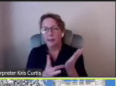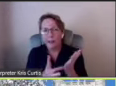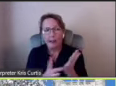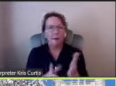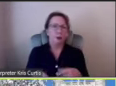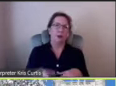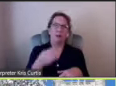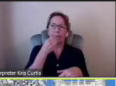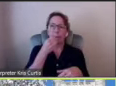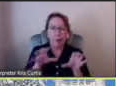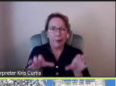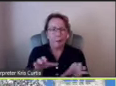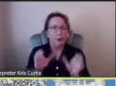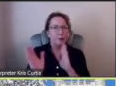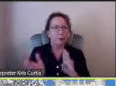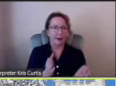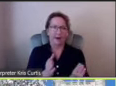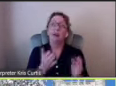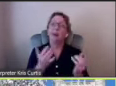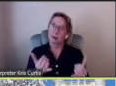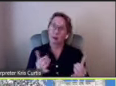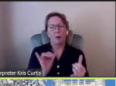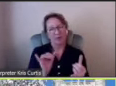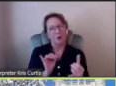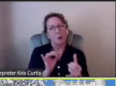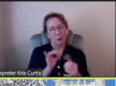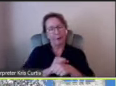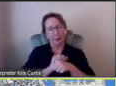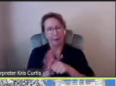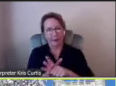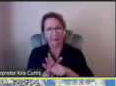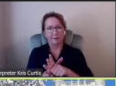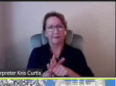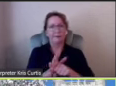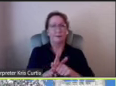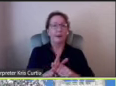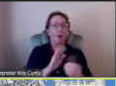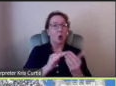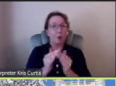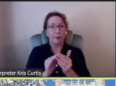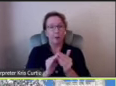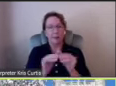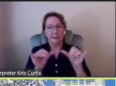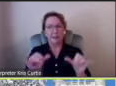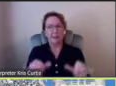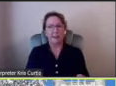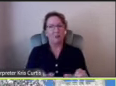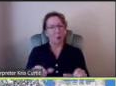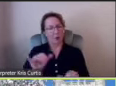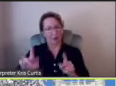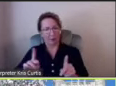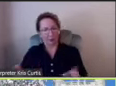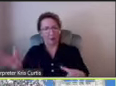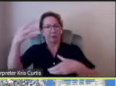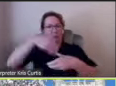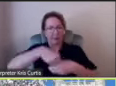course now COVID, adaptation to COVID. And urban systems are where people, infrastructure, and the environment intersect.